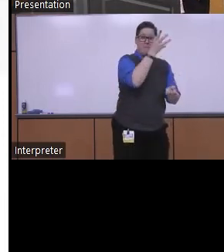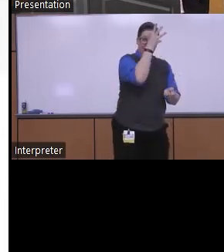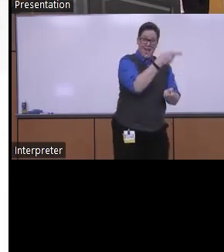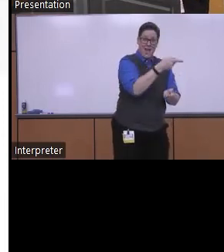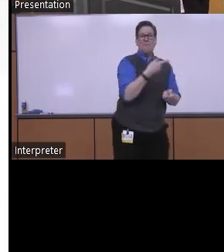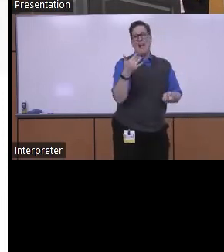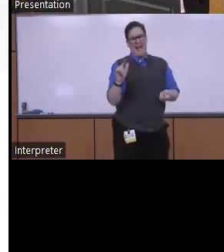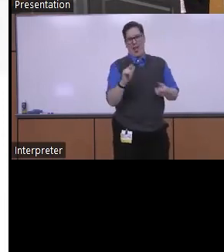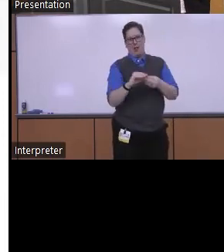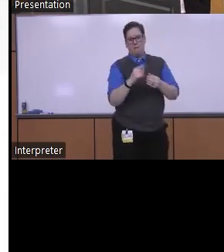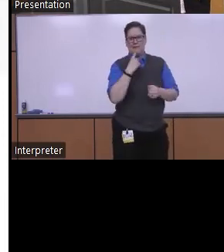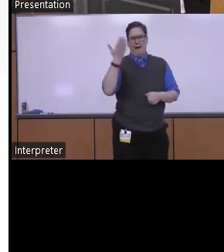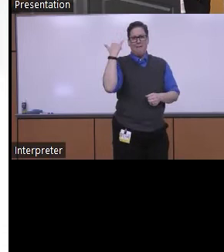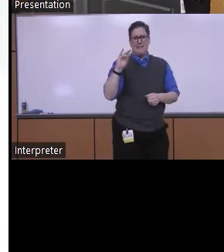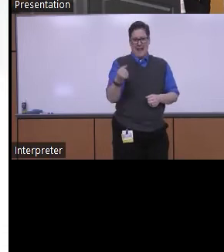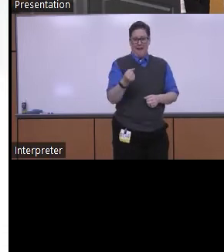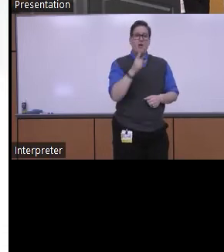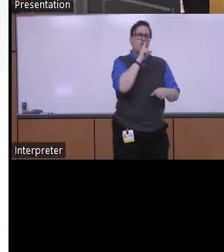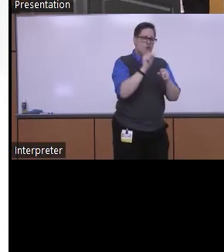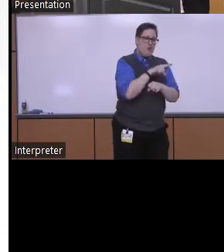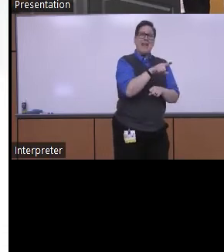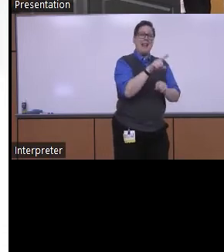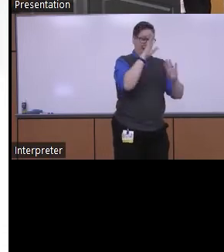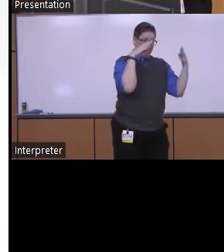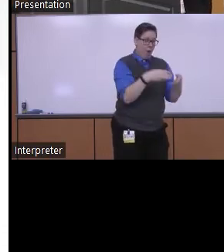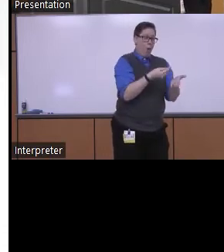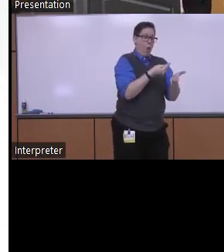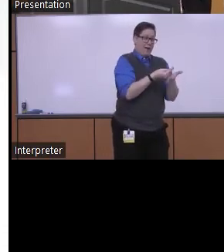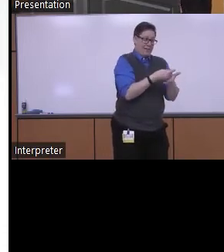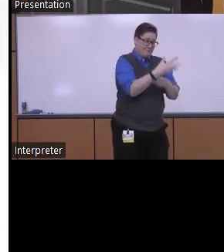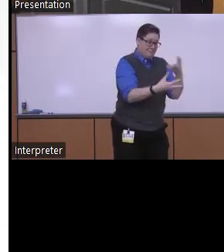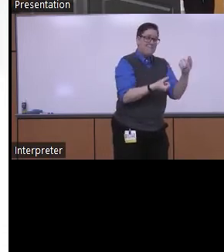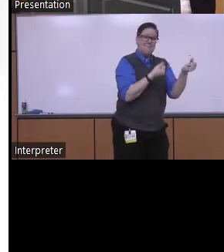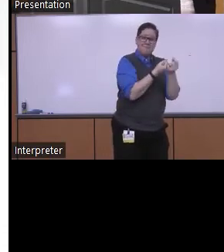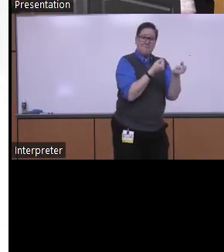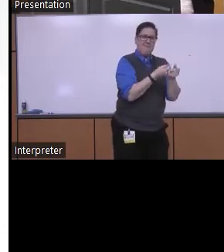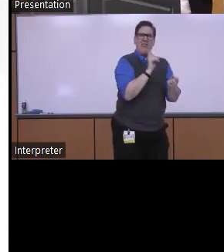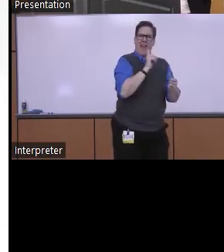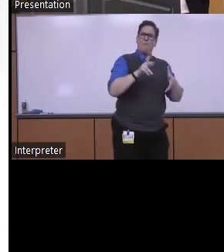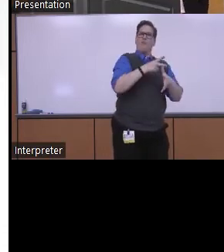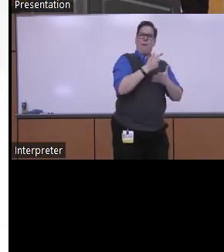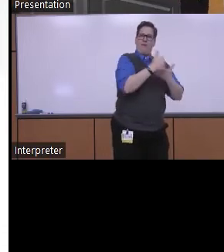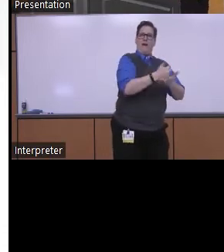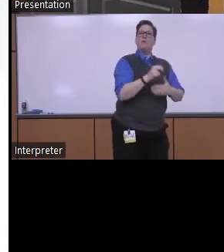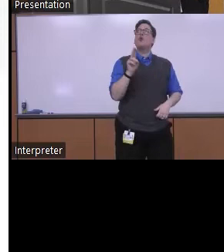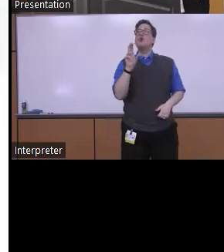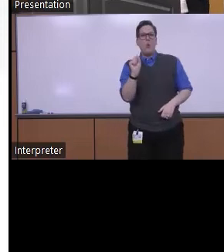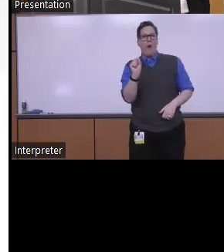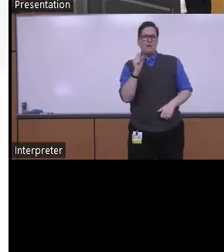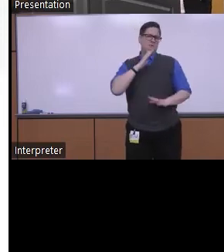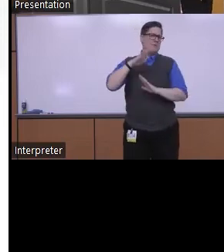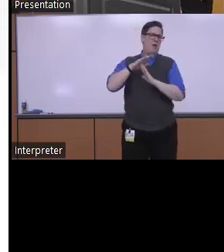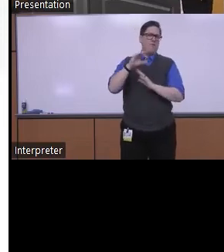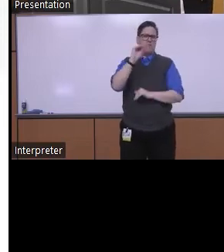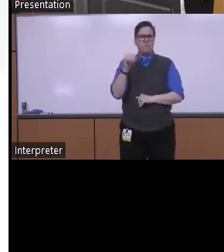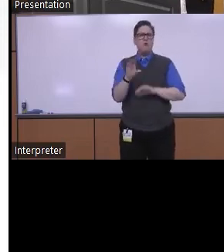Gill said almost 50 years ago, a form of primary intervention. So what could that look like? In the United States, which has one of the highest rates